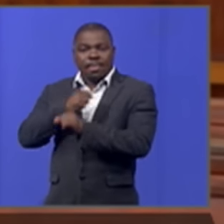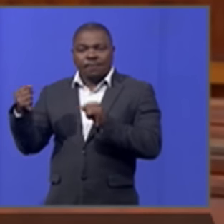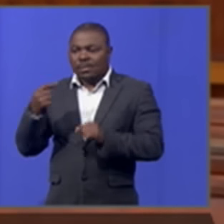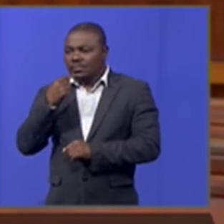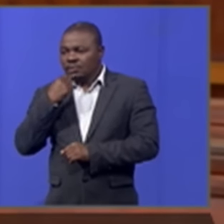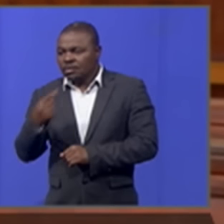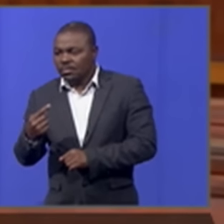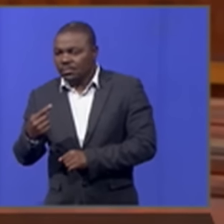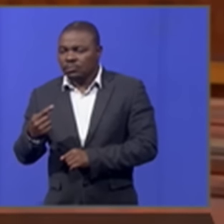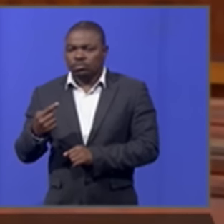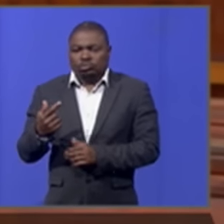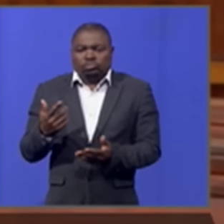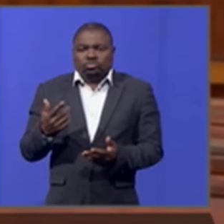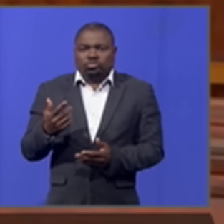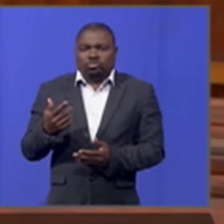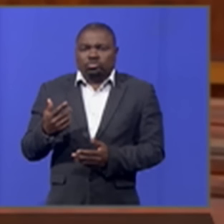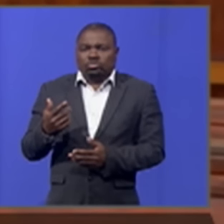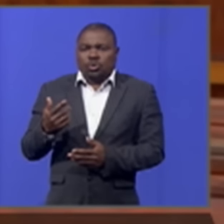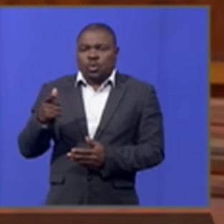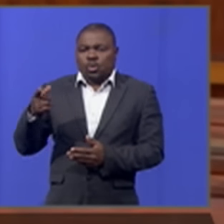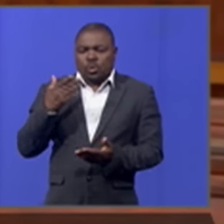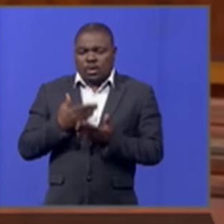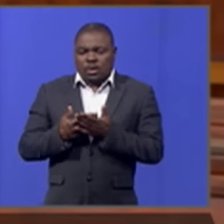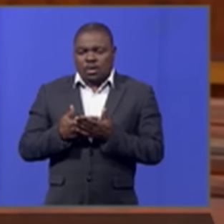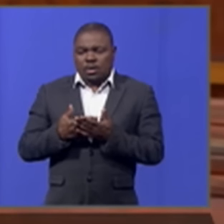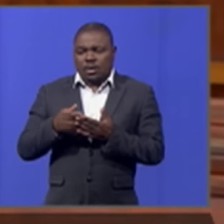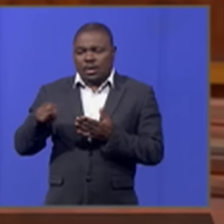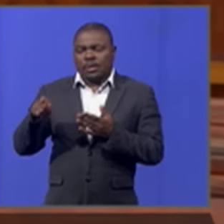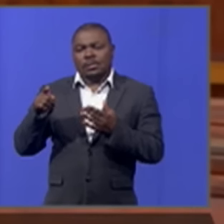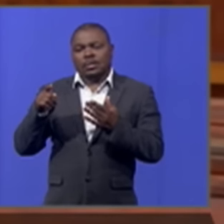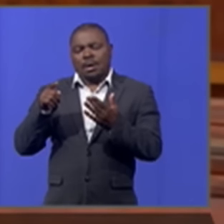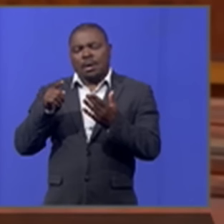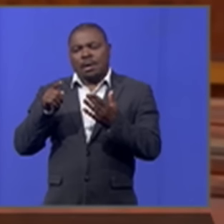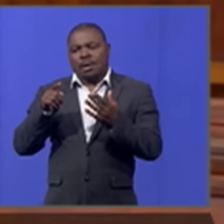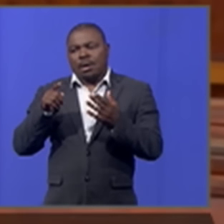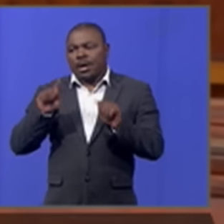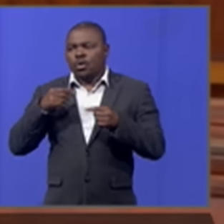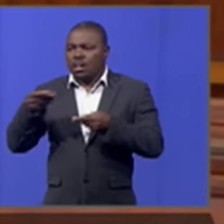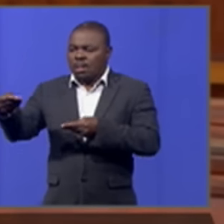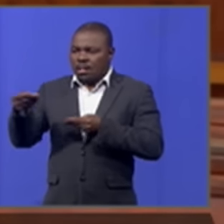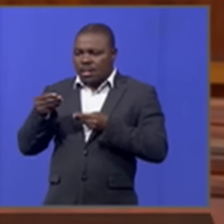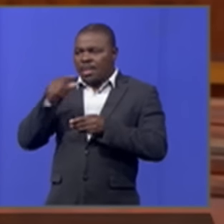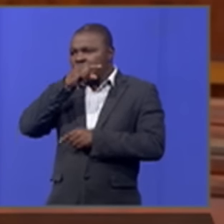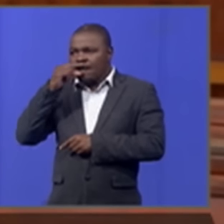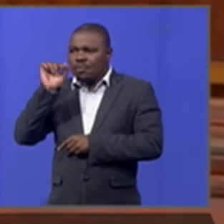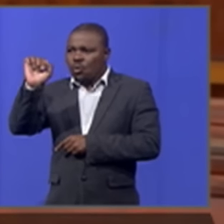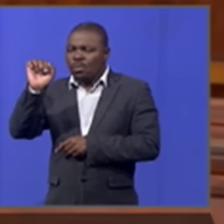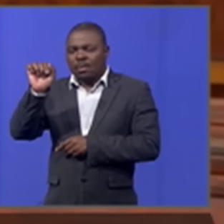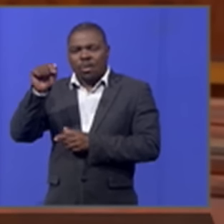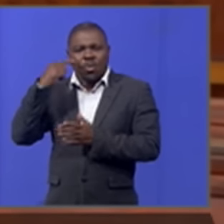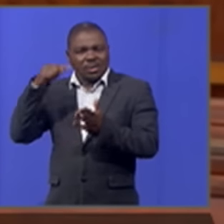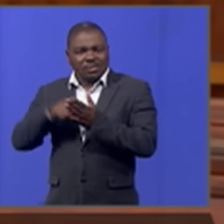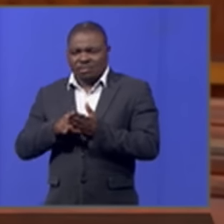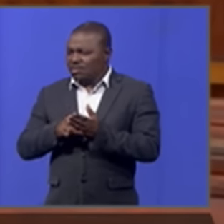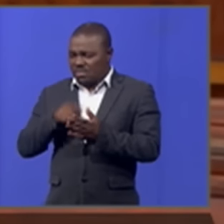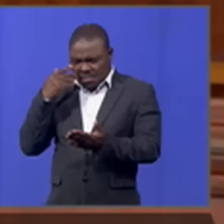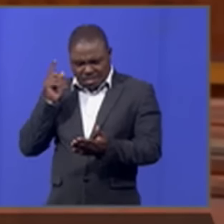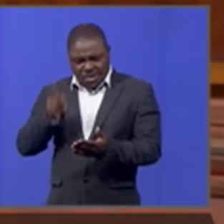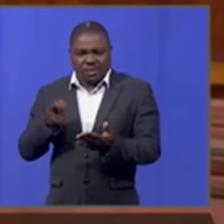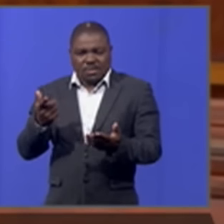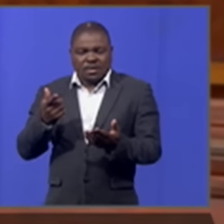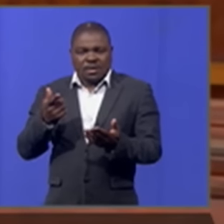allows them to actually redact these particular statements and not provide us with the names of the witnesses. They ignored that